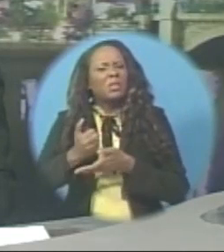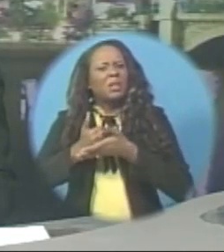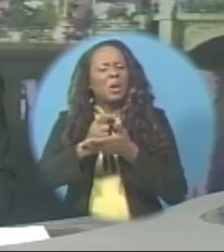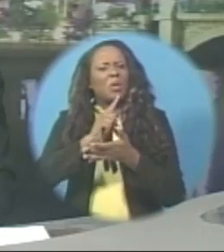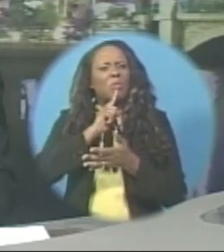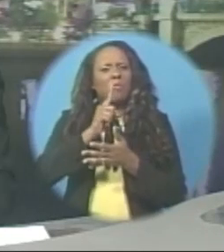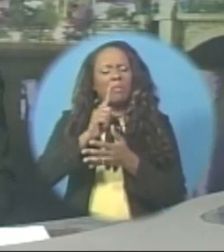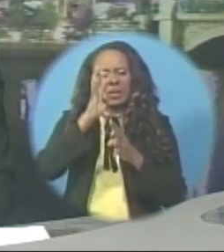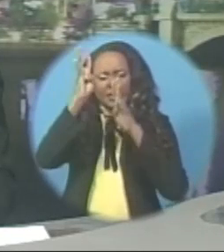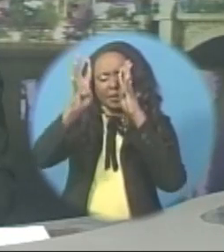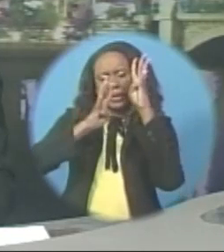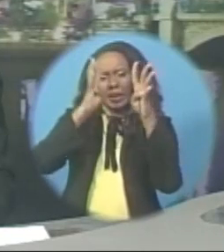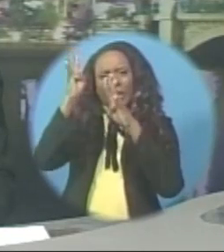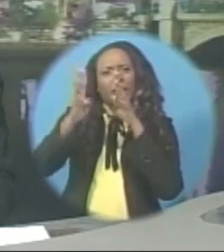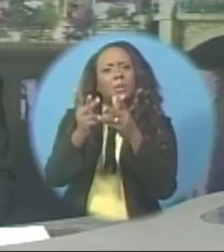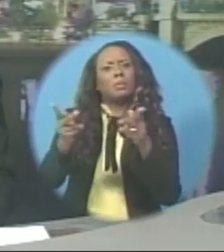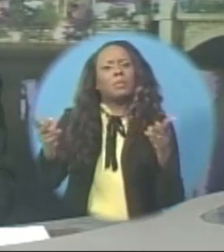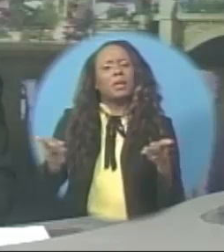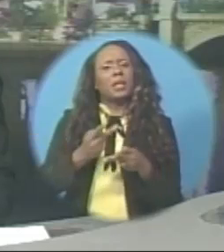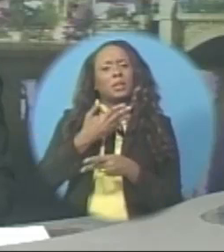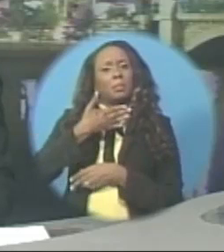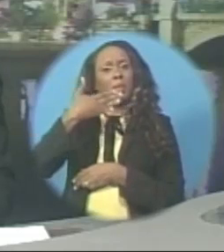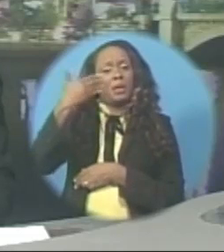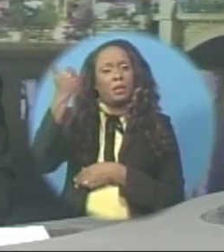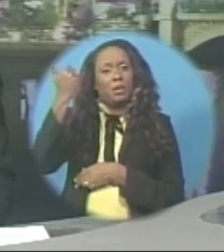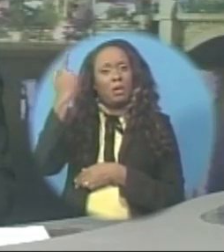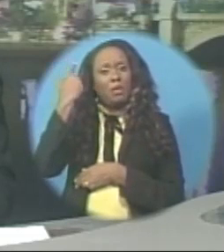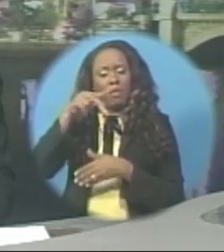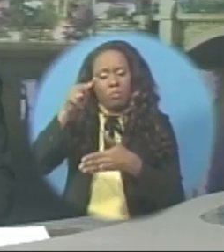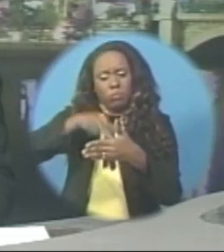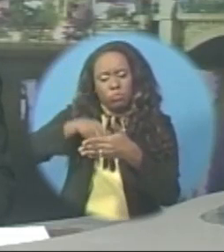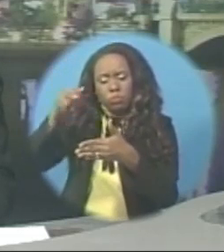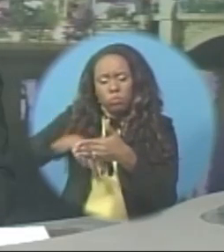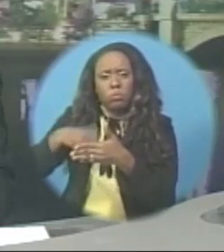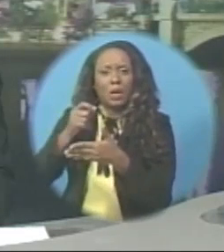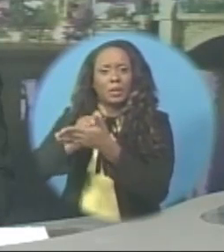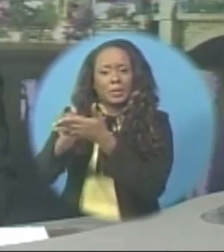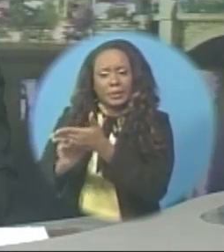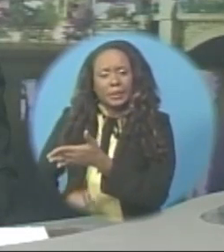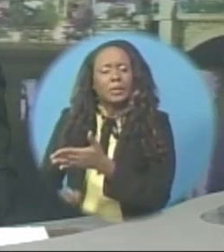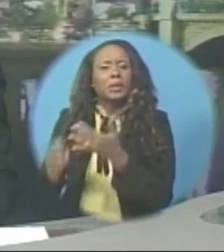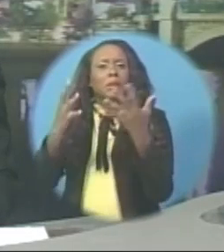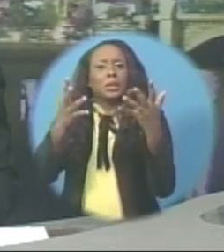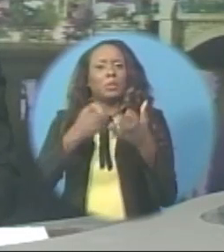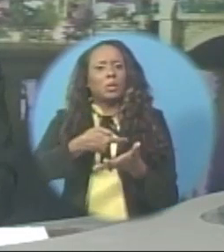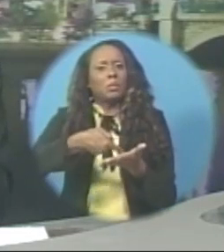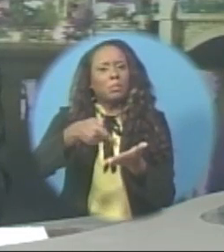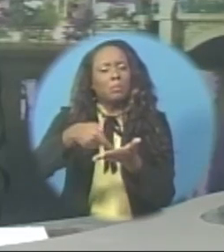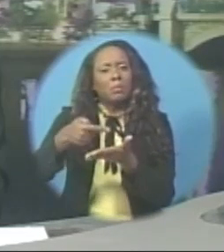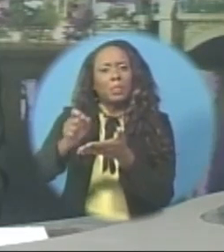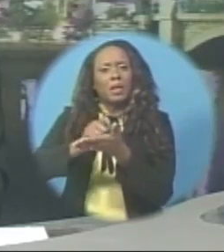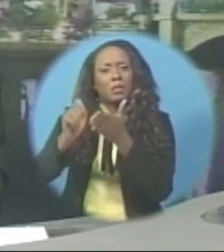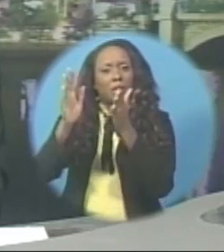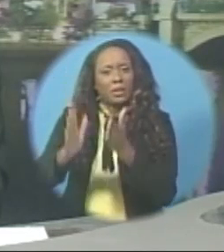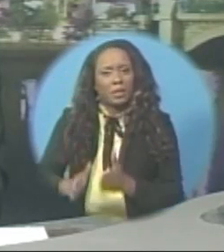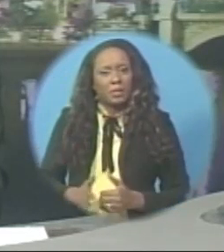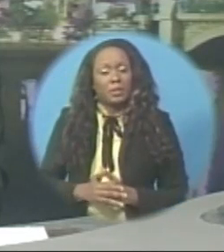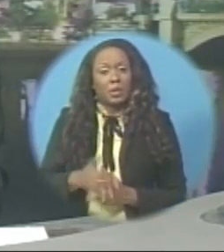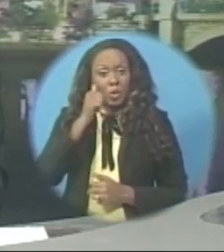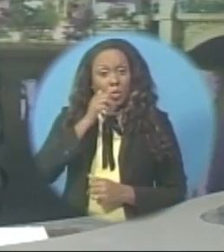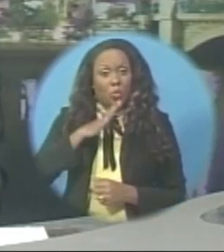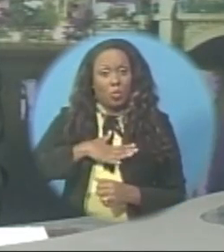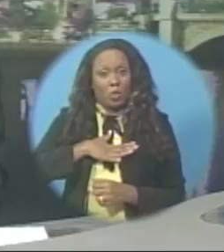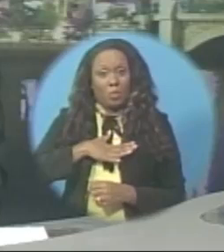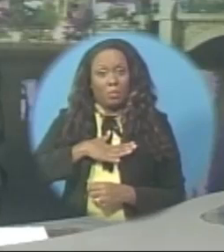She says this will include reading more often and also paying writers for their work. Linda Dean copped the Prime Minister's award and the